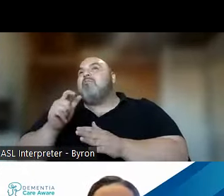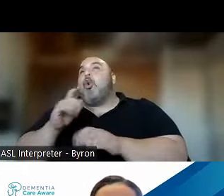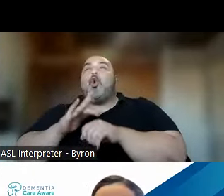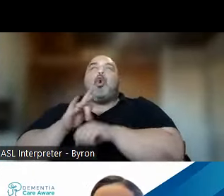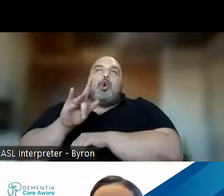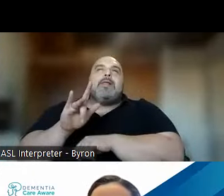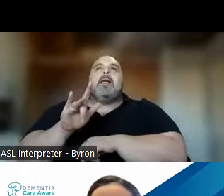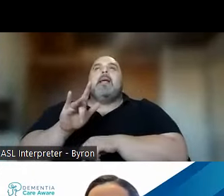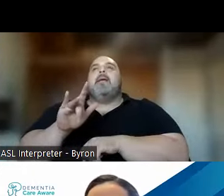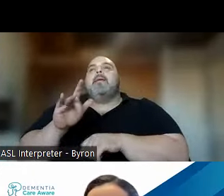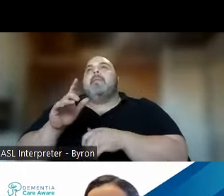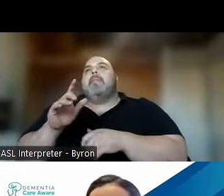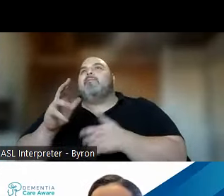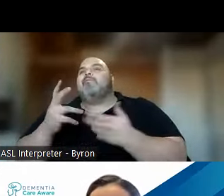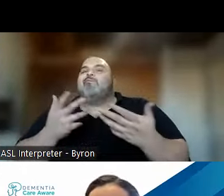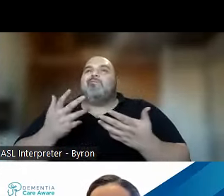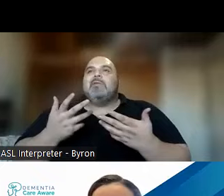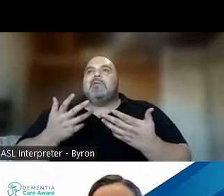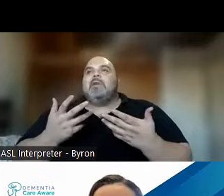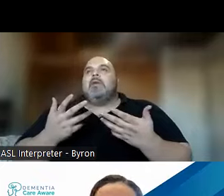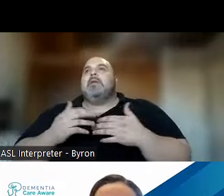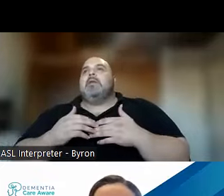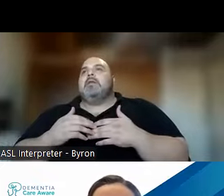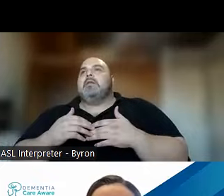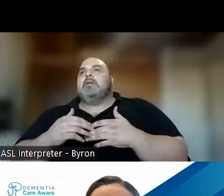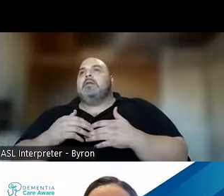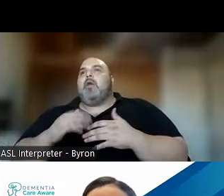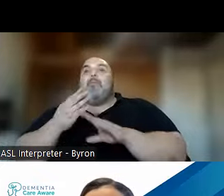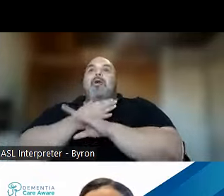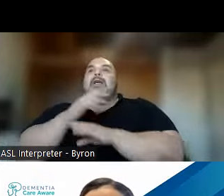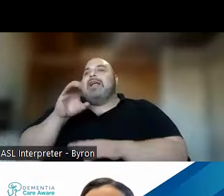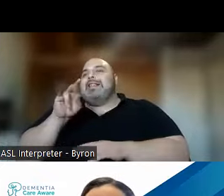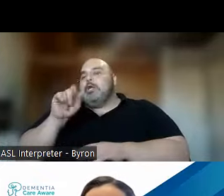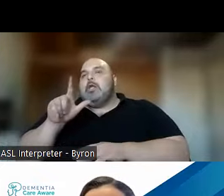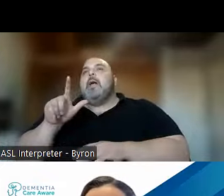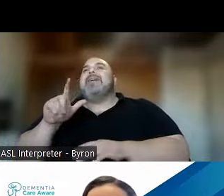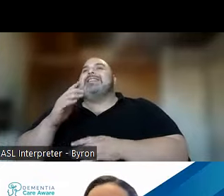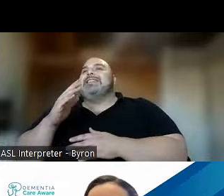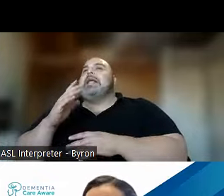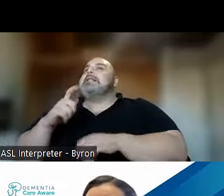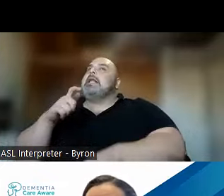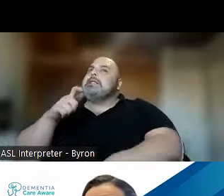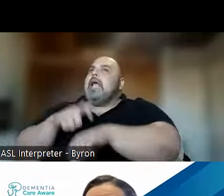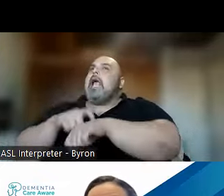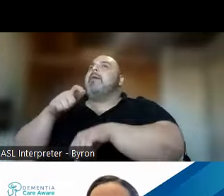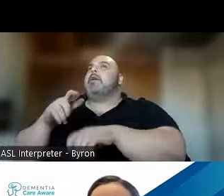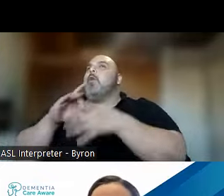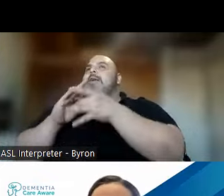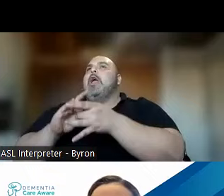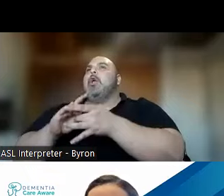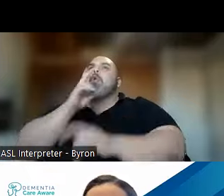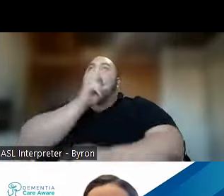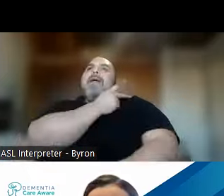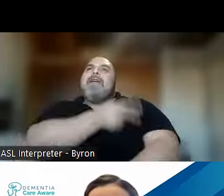early by some measure of the disease or preclinical or something like that, but certainly timely with regard to the